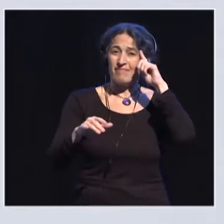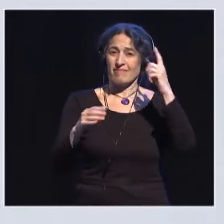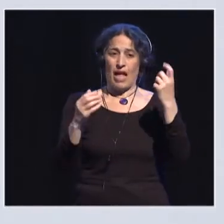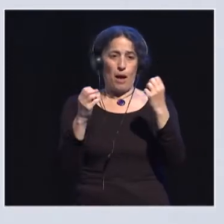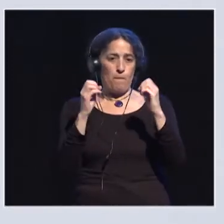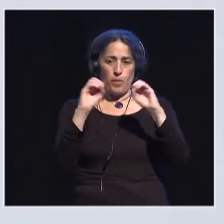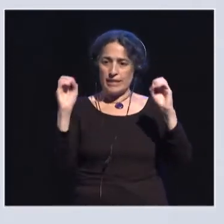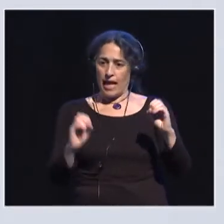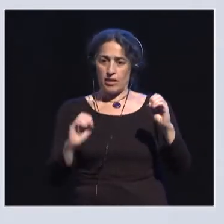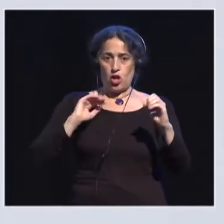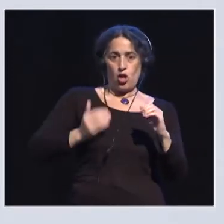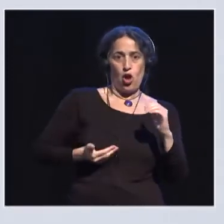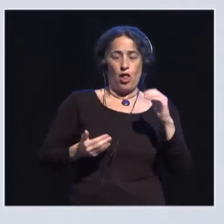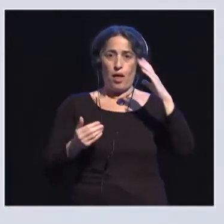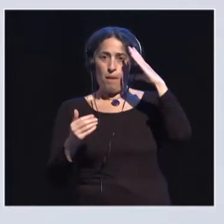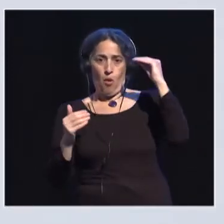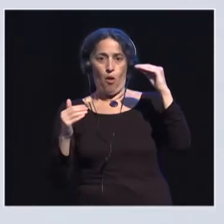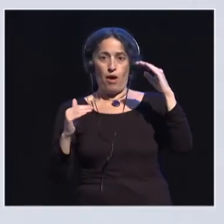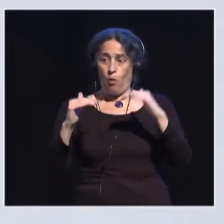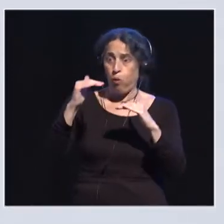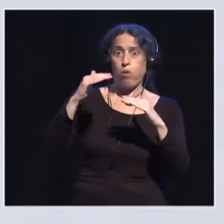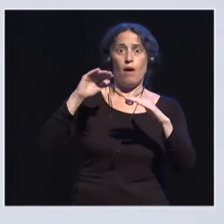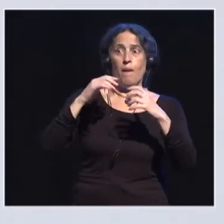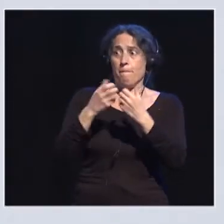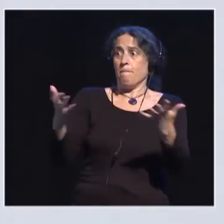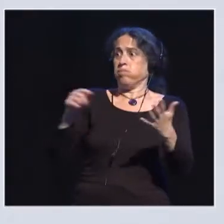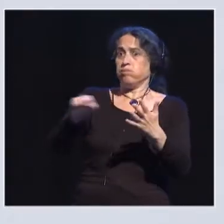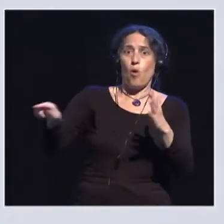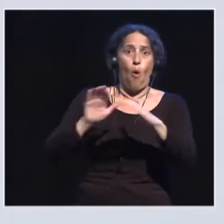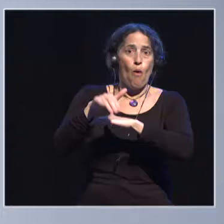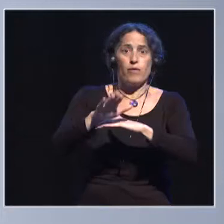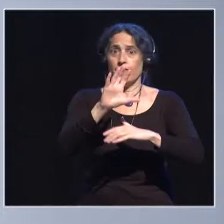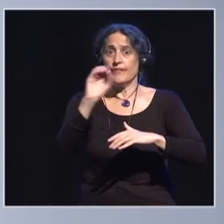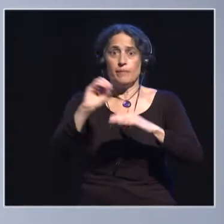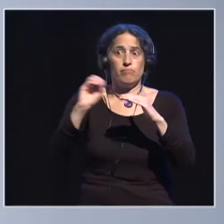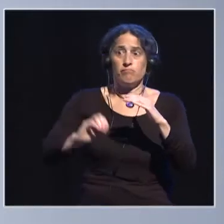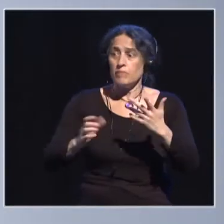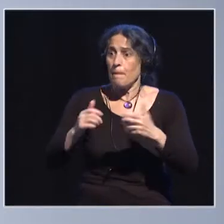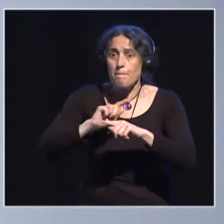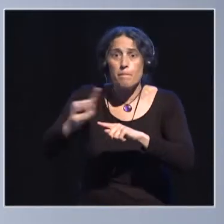this workforce? Technology brings about employment. Technology brings about job opportunities. If we do not